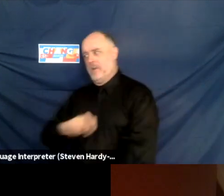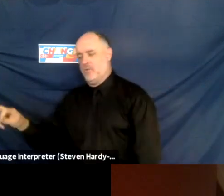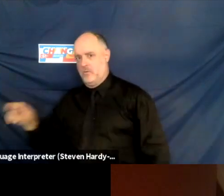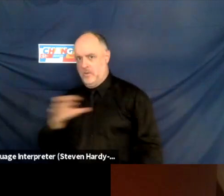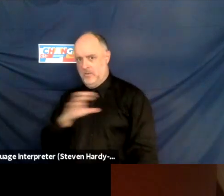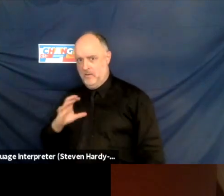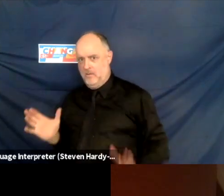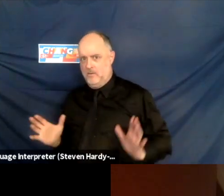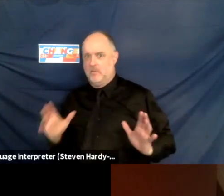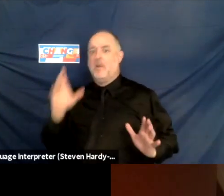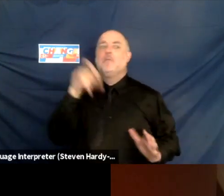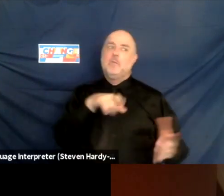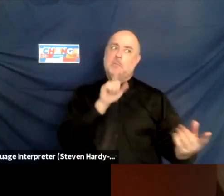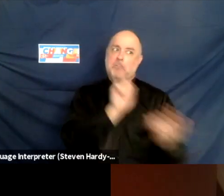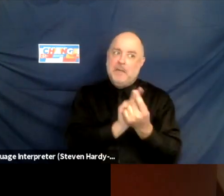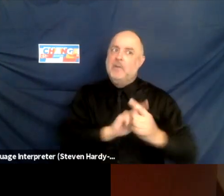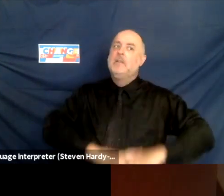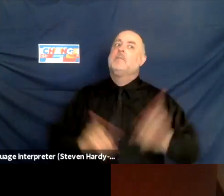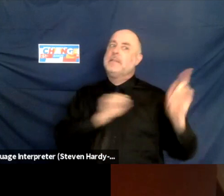would have to meet with a different staffer.